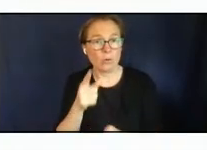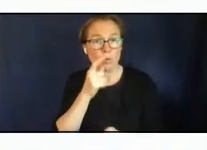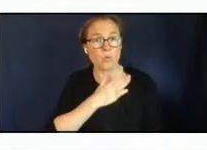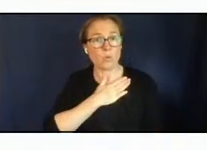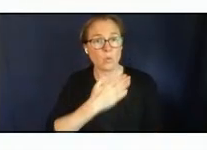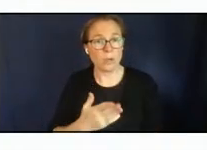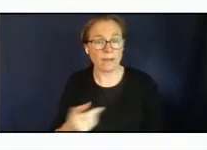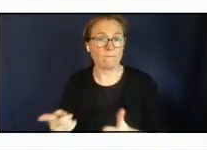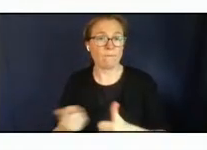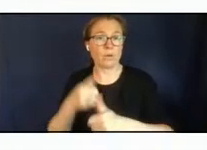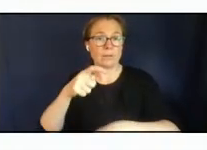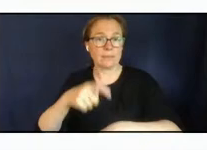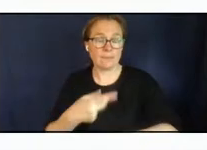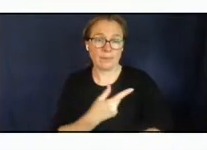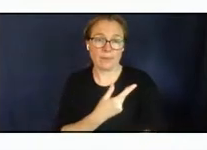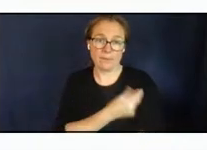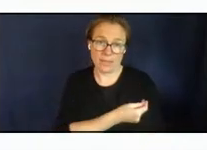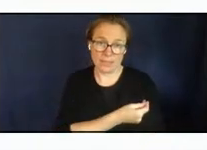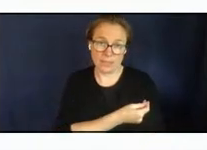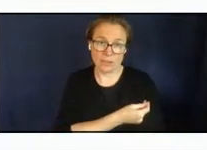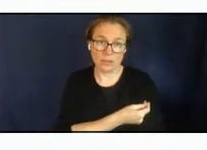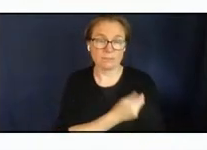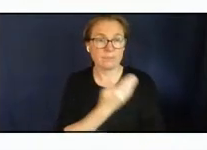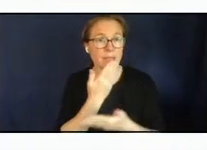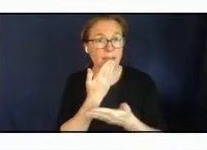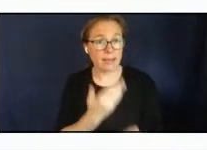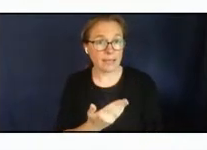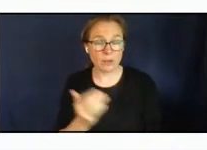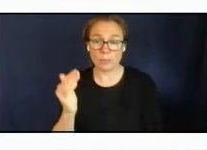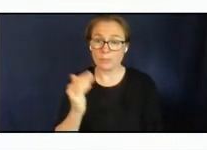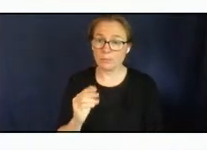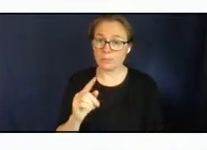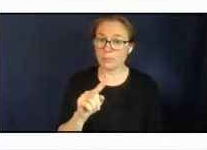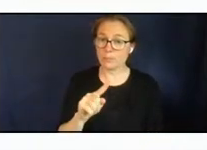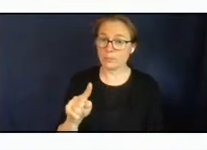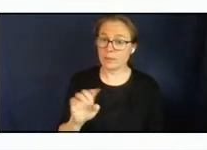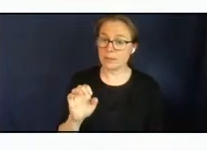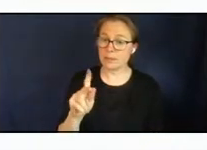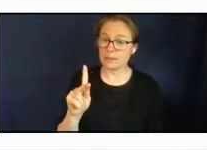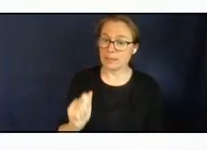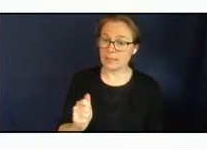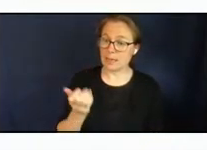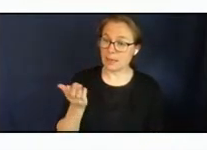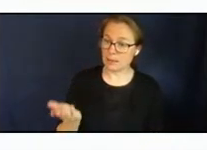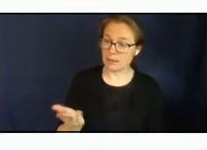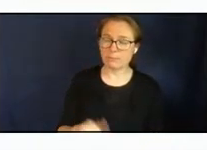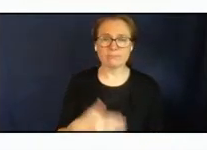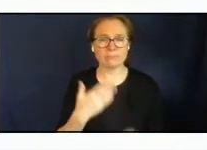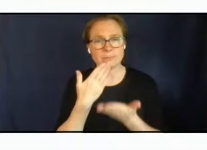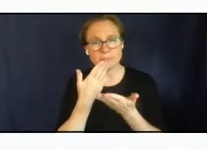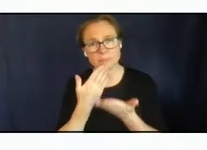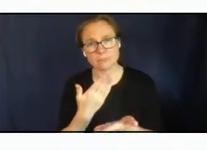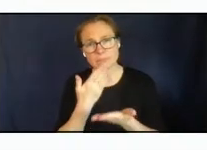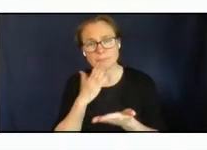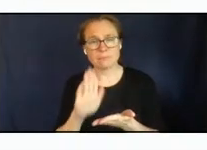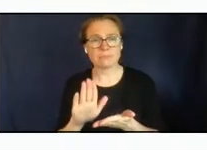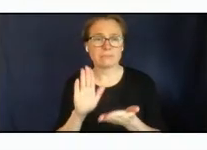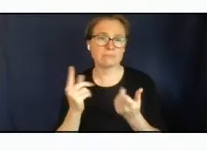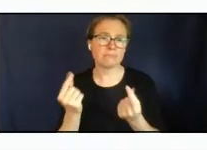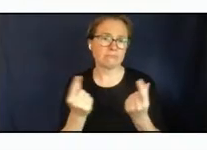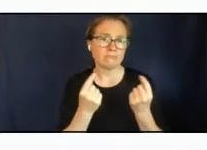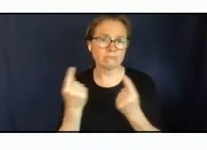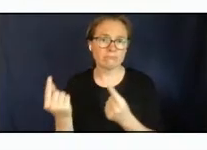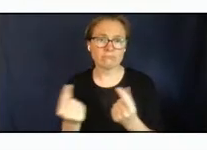Great, thank you. I think Mr. Zika has a comment. Yeah, I just appreciate what you guys are doing. It's an amazing effort.